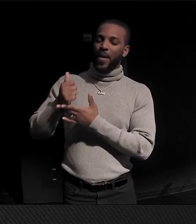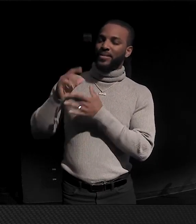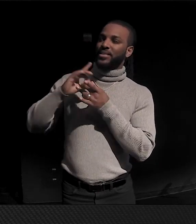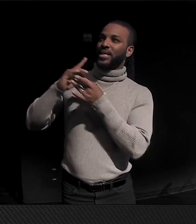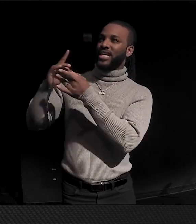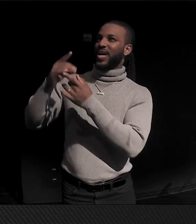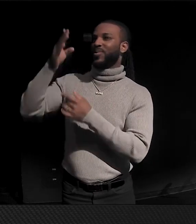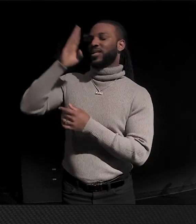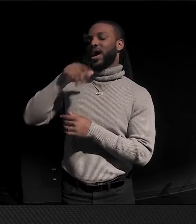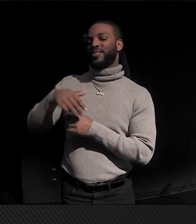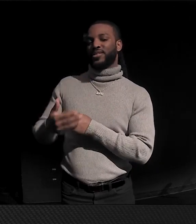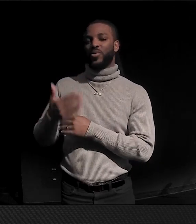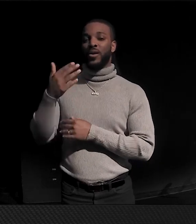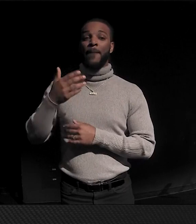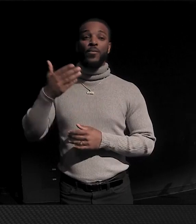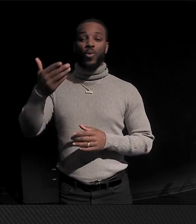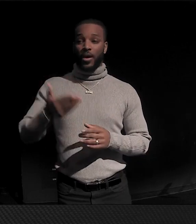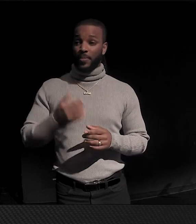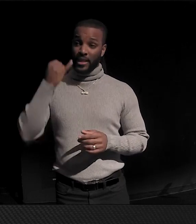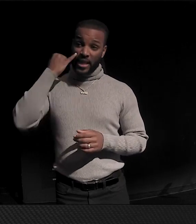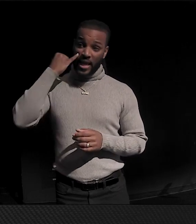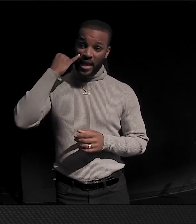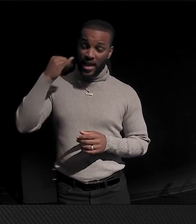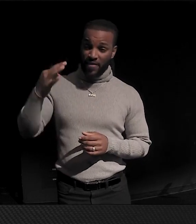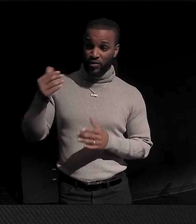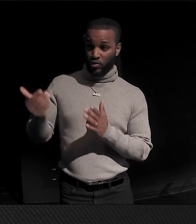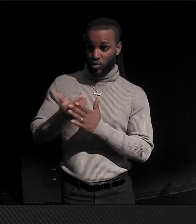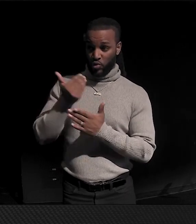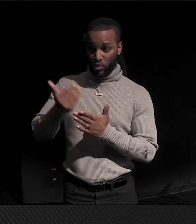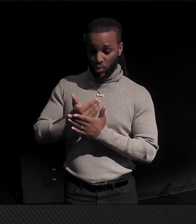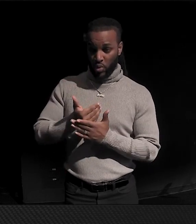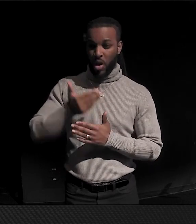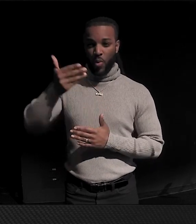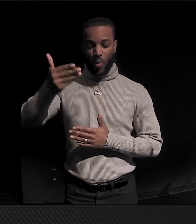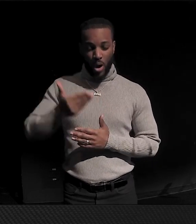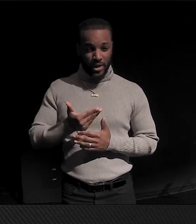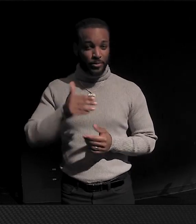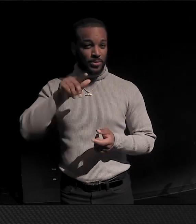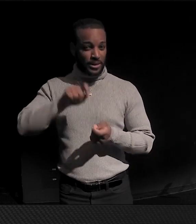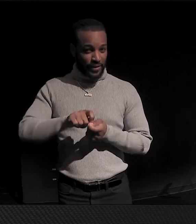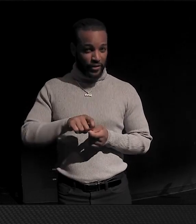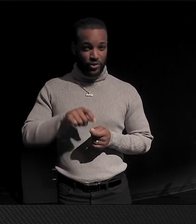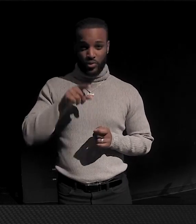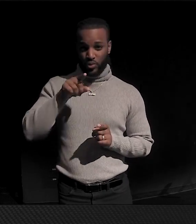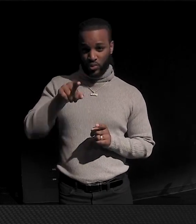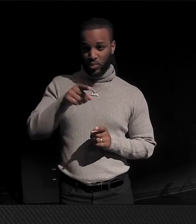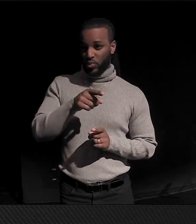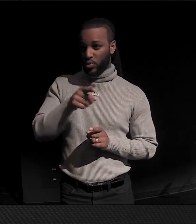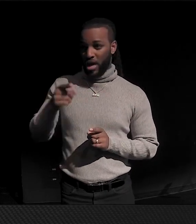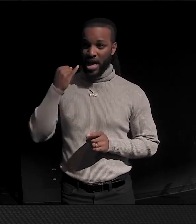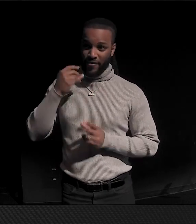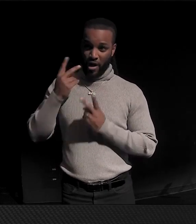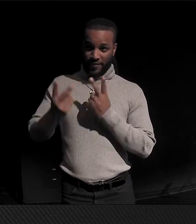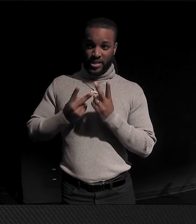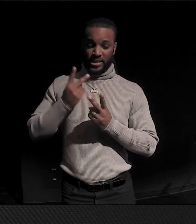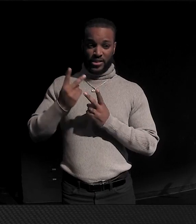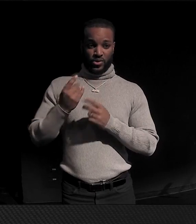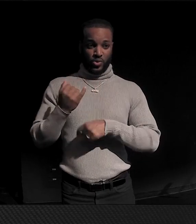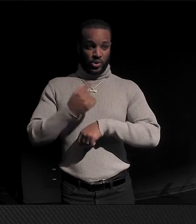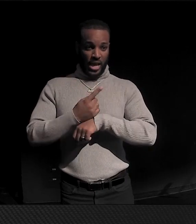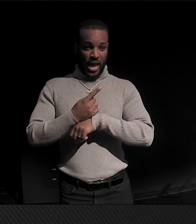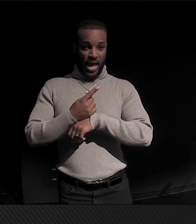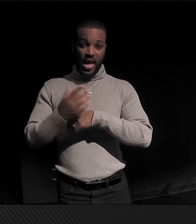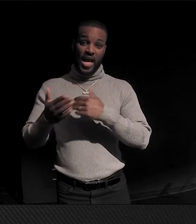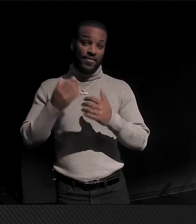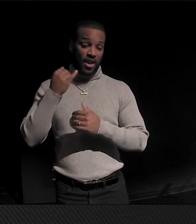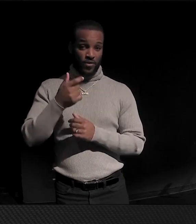this morning. Welcome. If you are new, welcome, specifically to you that are visiting today, even for